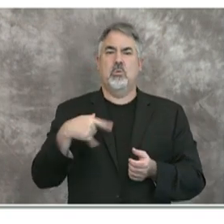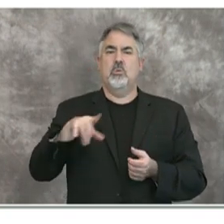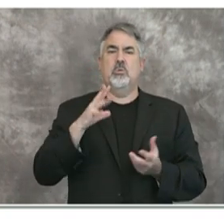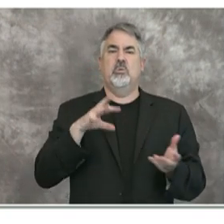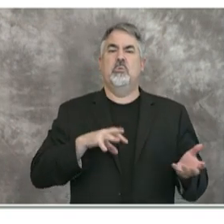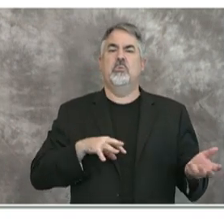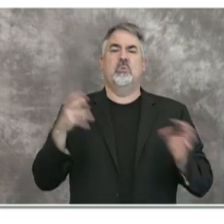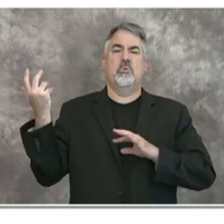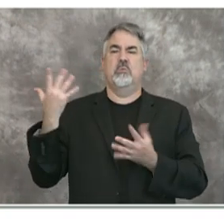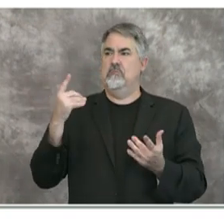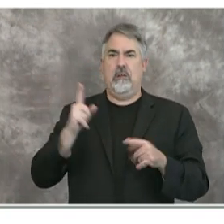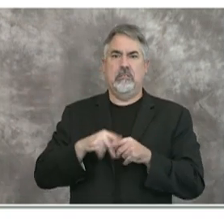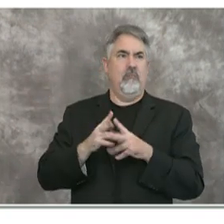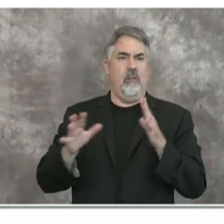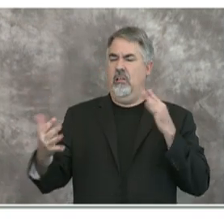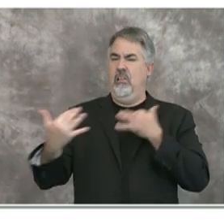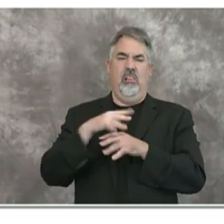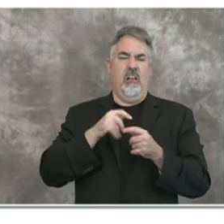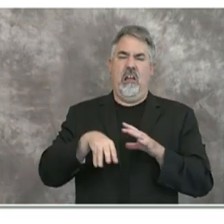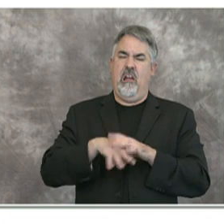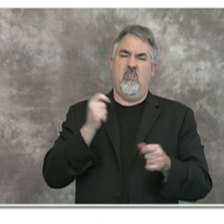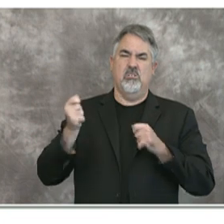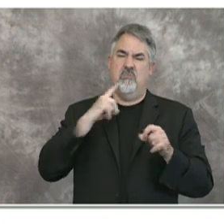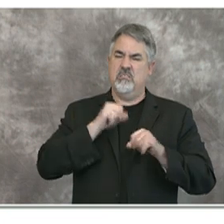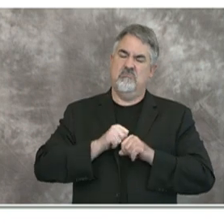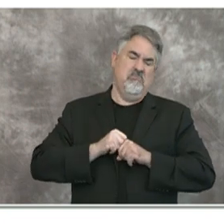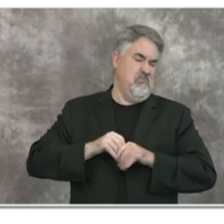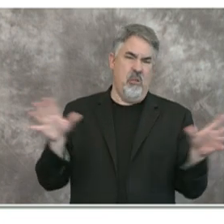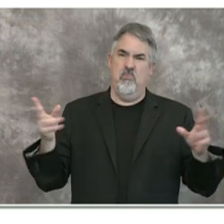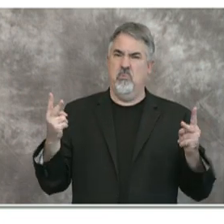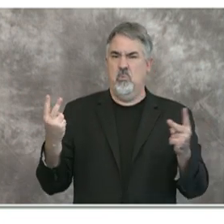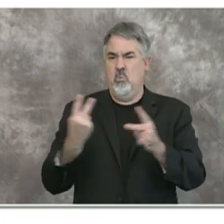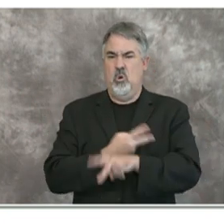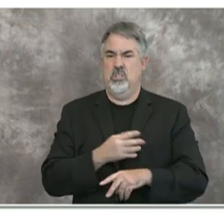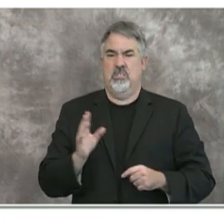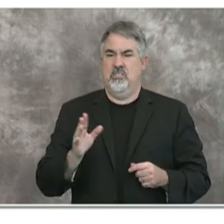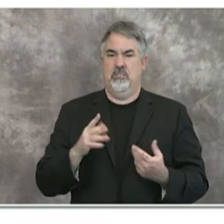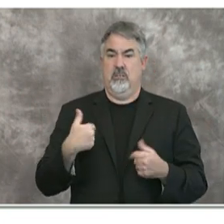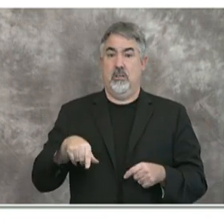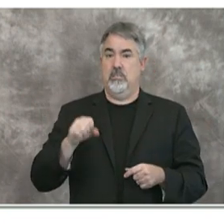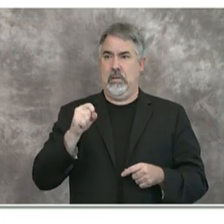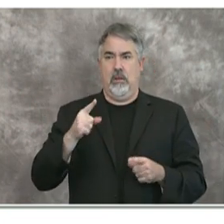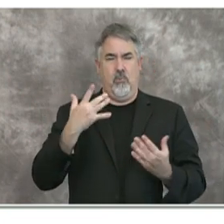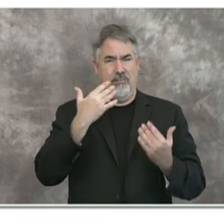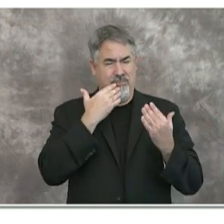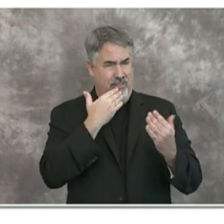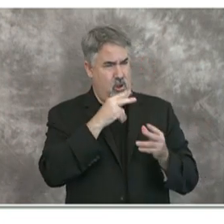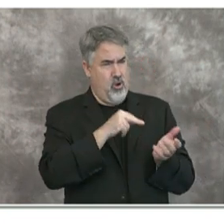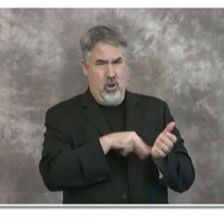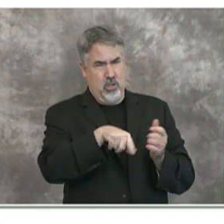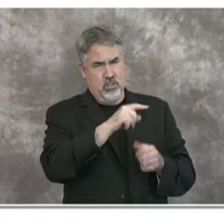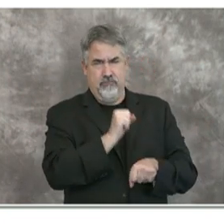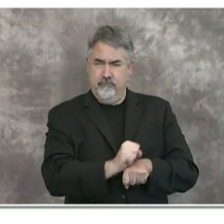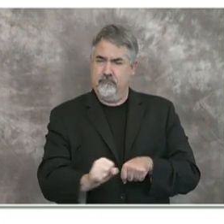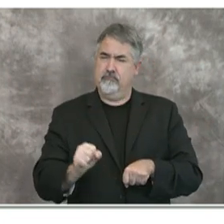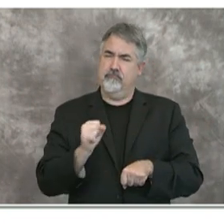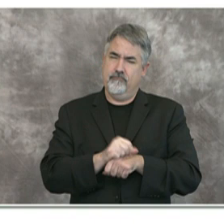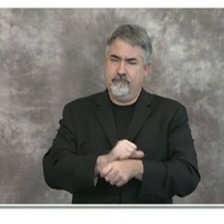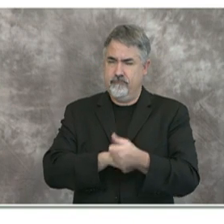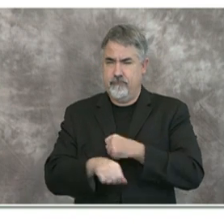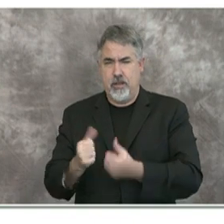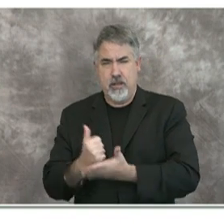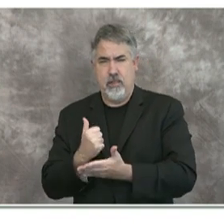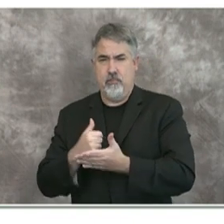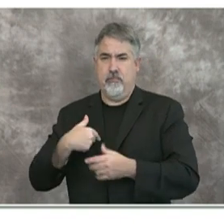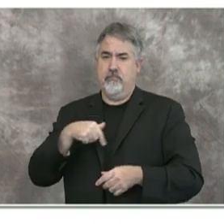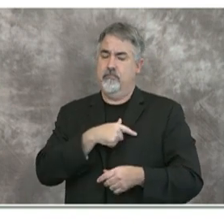those needing services in San Diego County. So thank you for the sacrifices you make every day, and